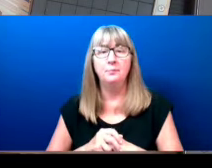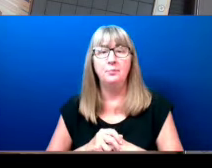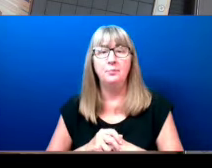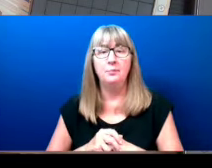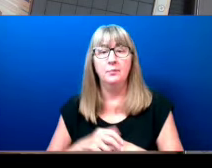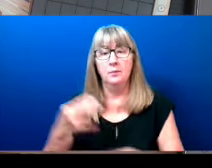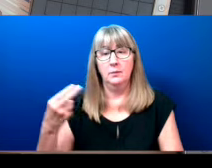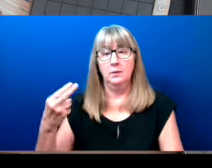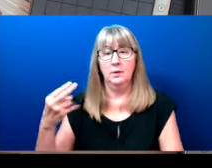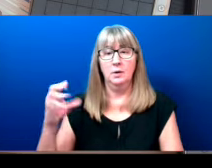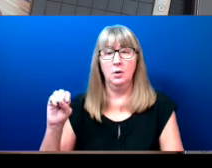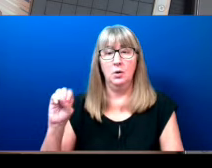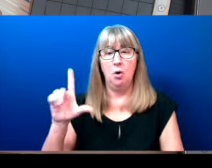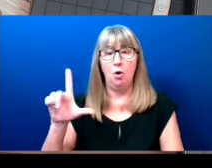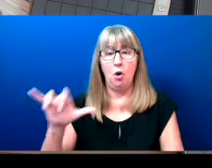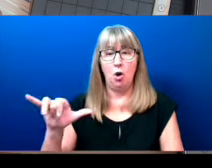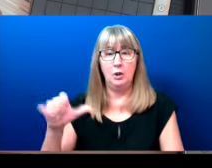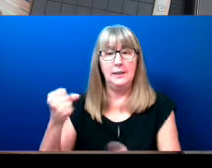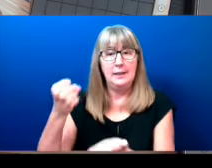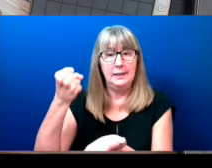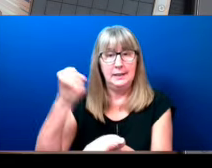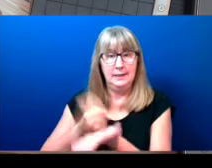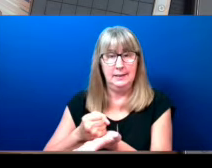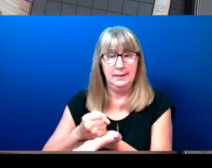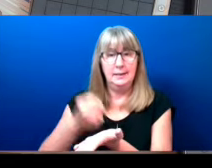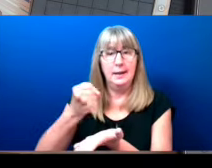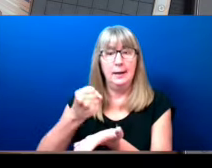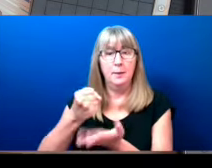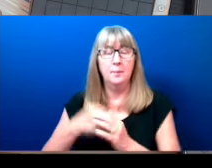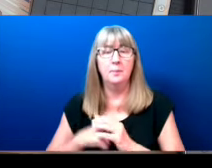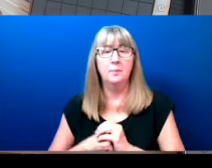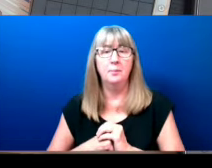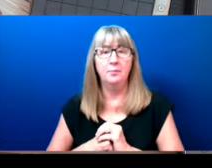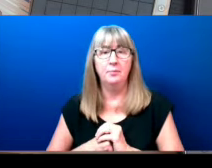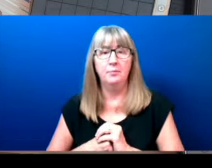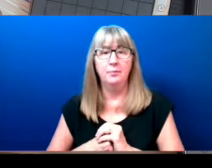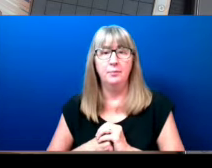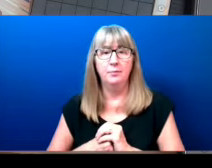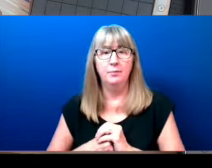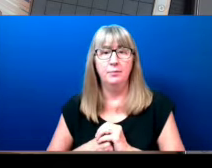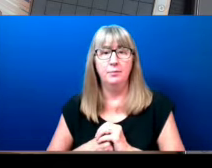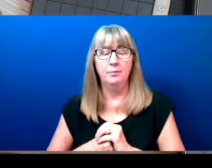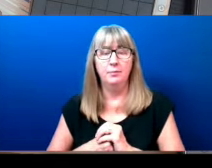plain white cardstock, my holly stamp,